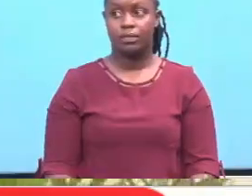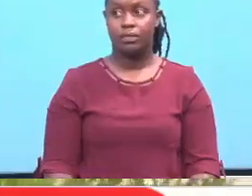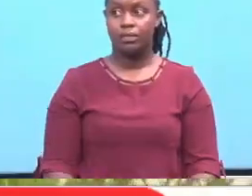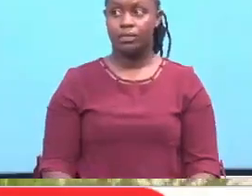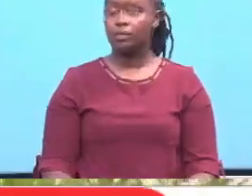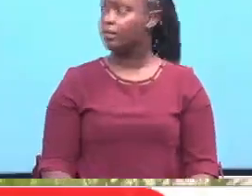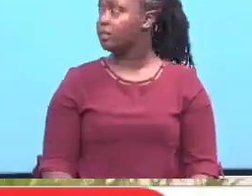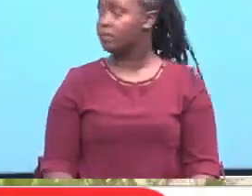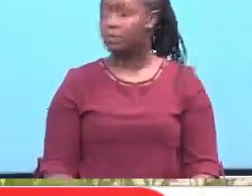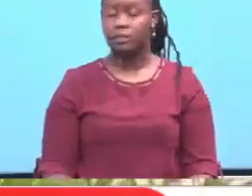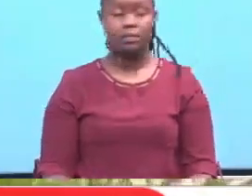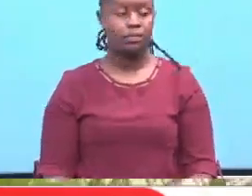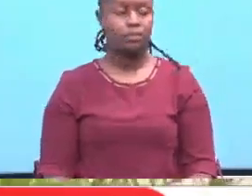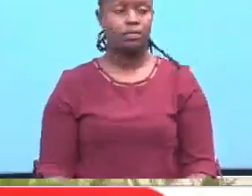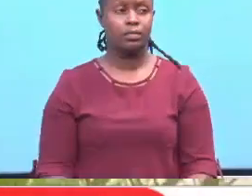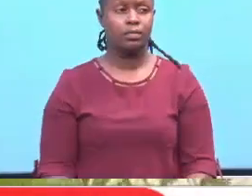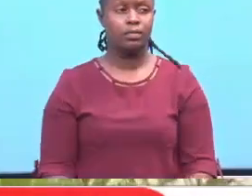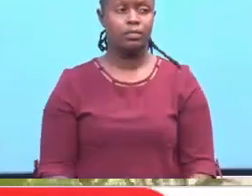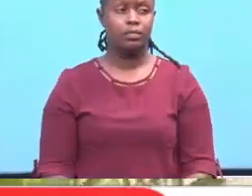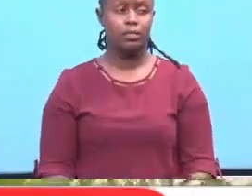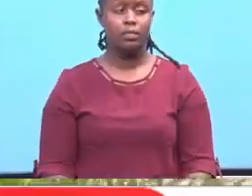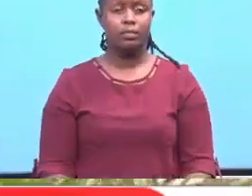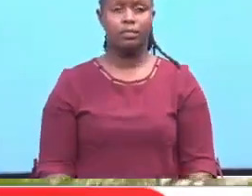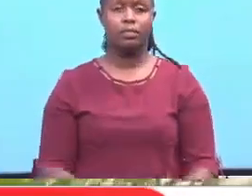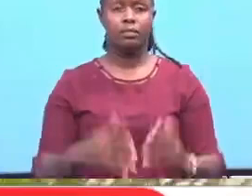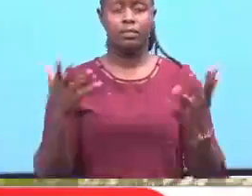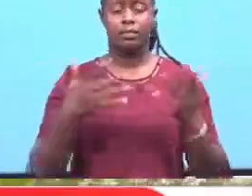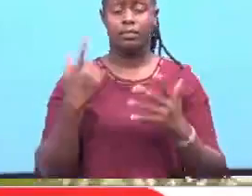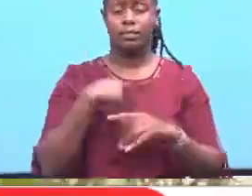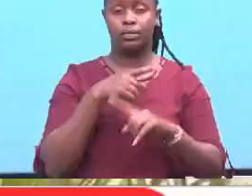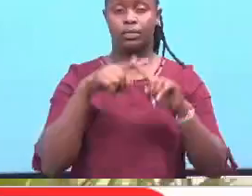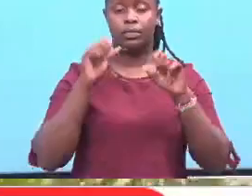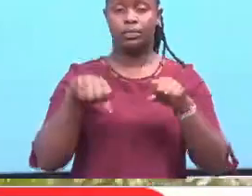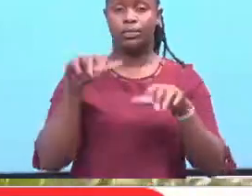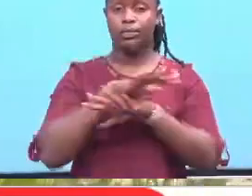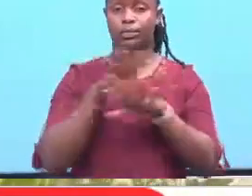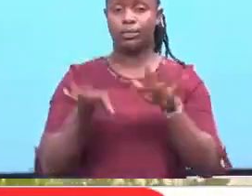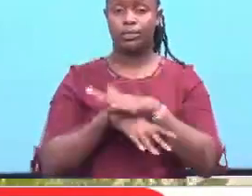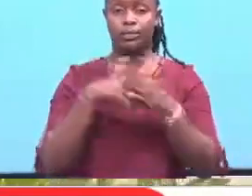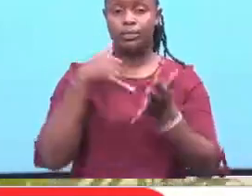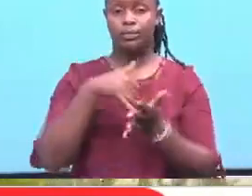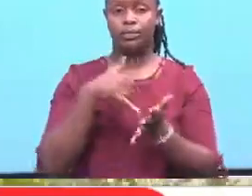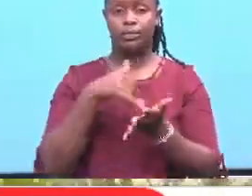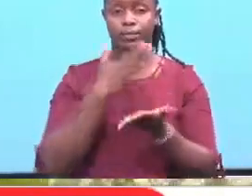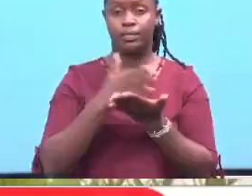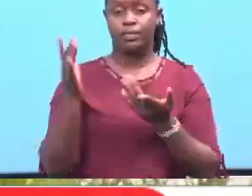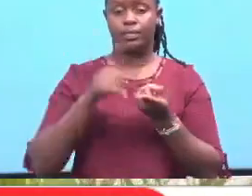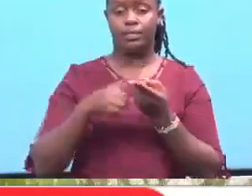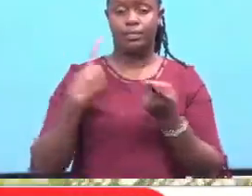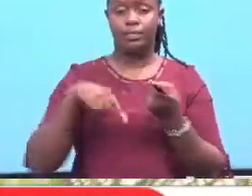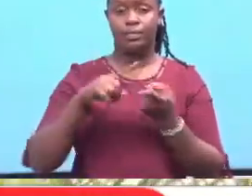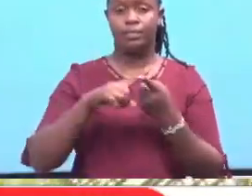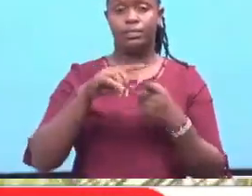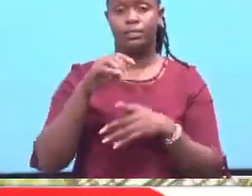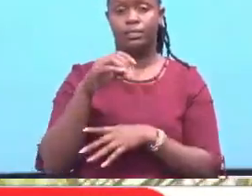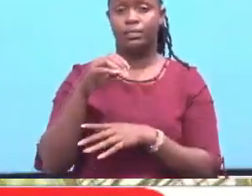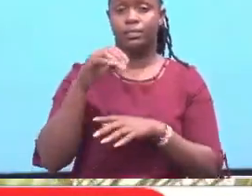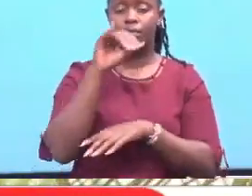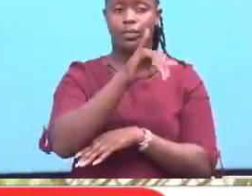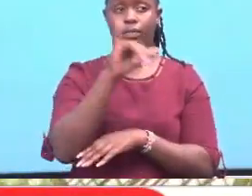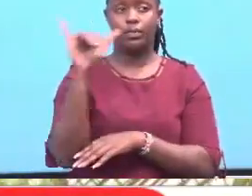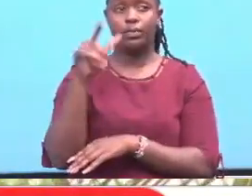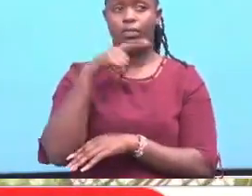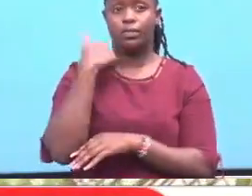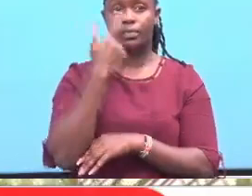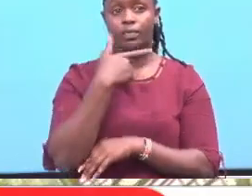agreed to agree on everything, including some of the amendments we eventually made. Those bills